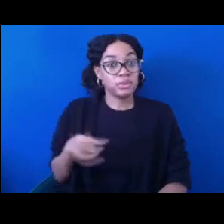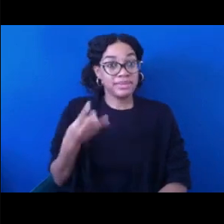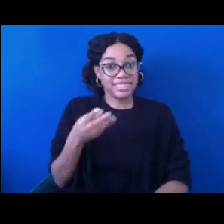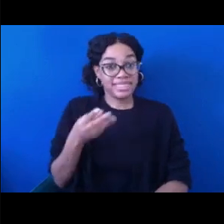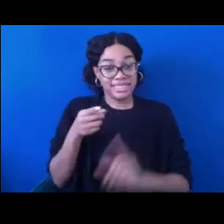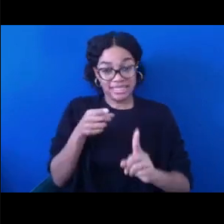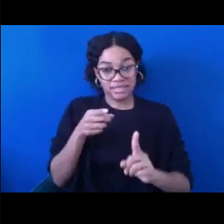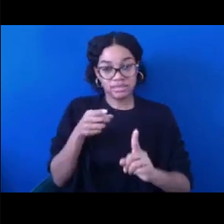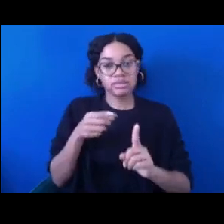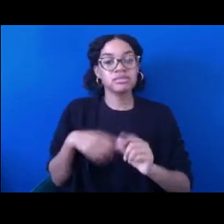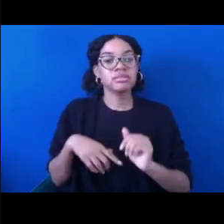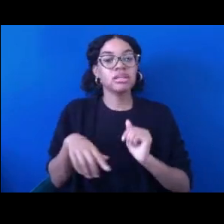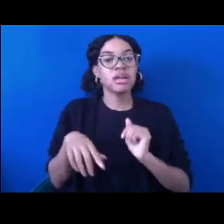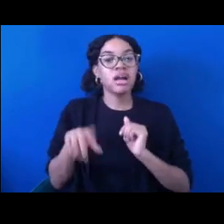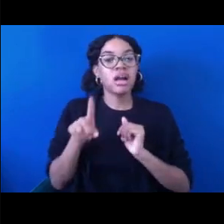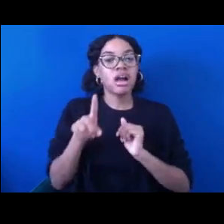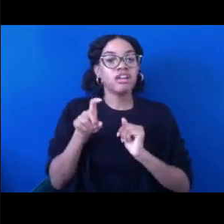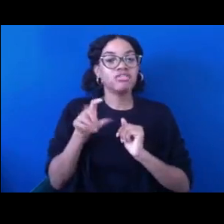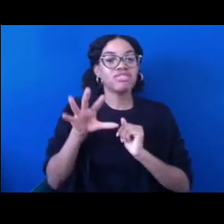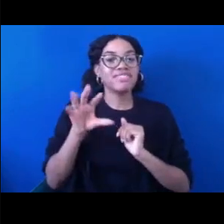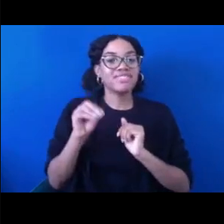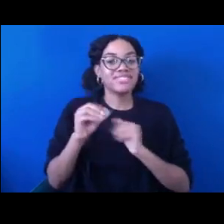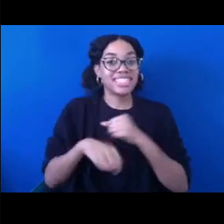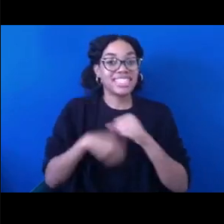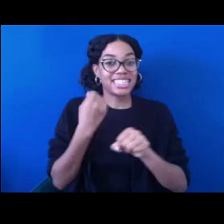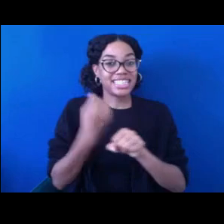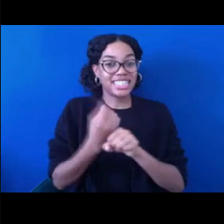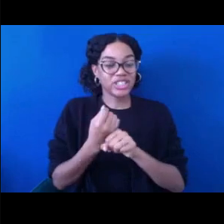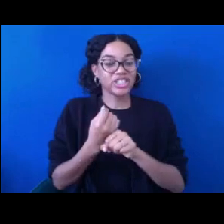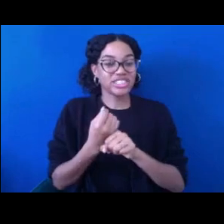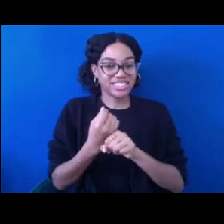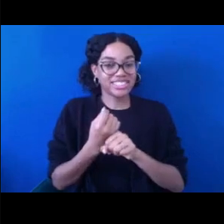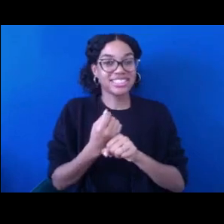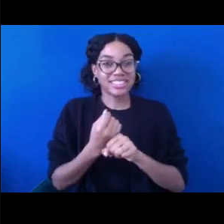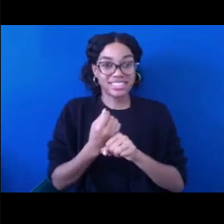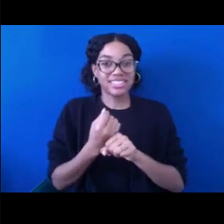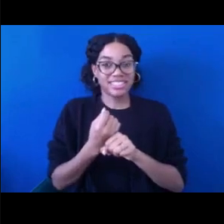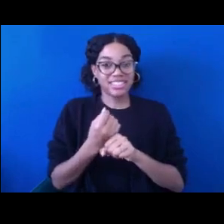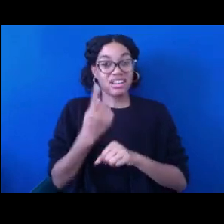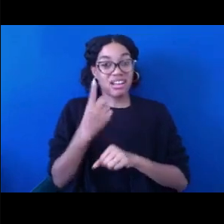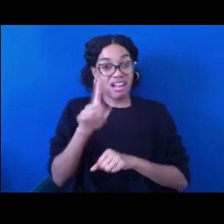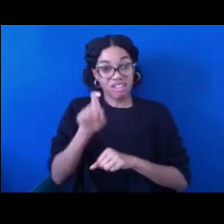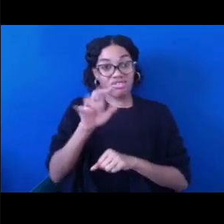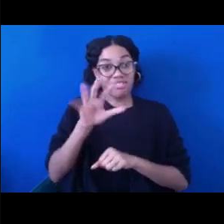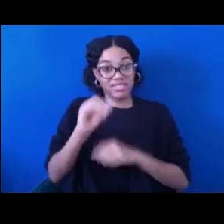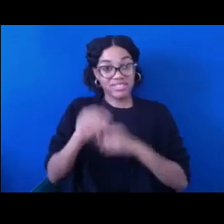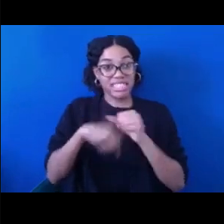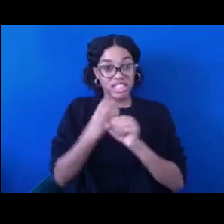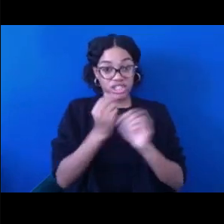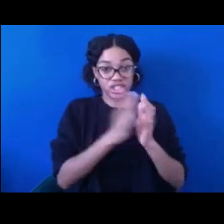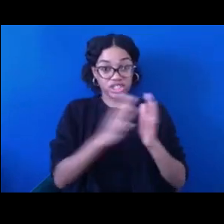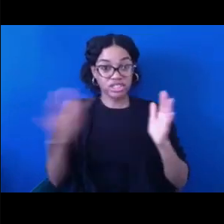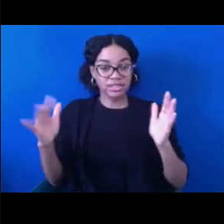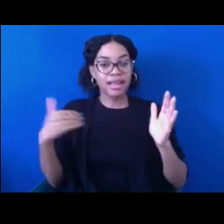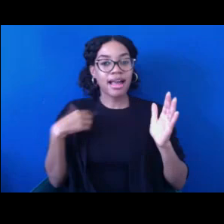from 1870 through 2021, and we've had 118 measurable snowstorms in that time